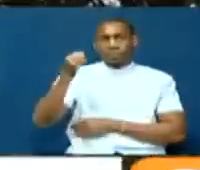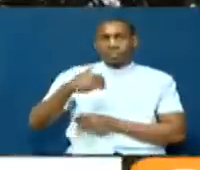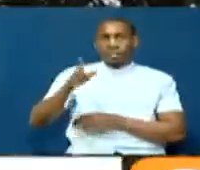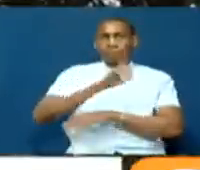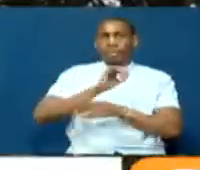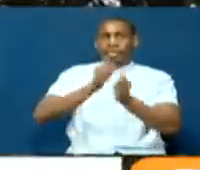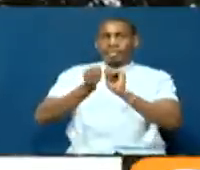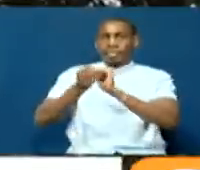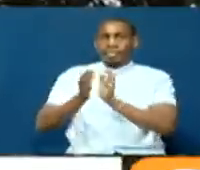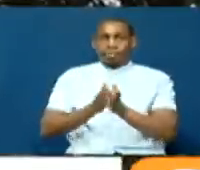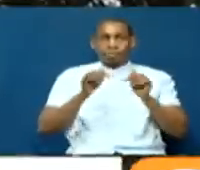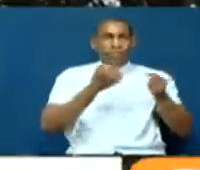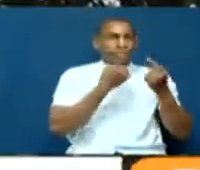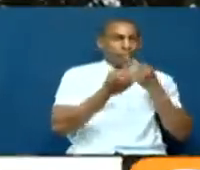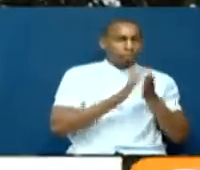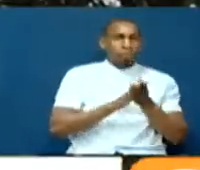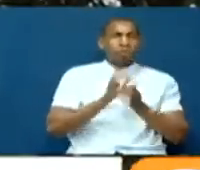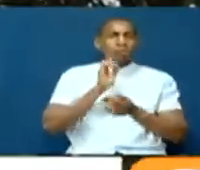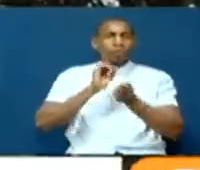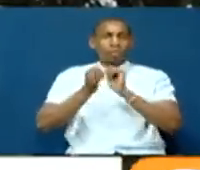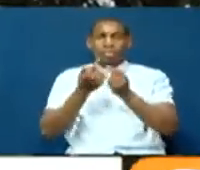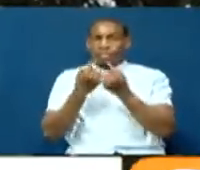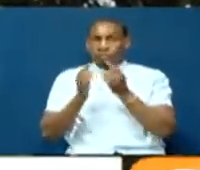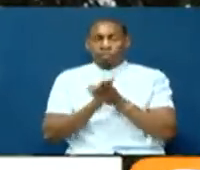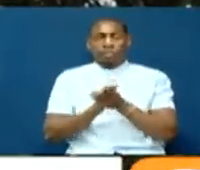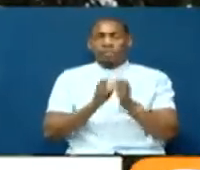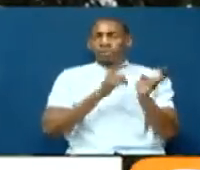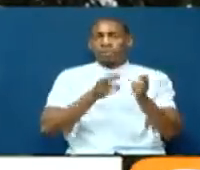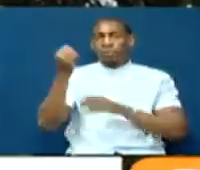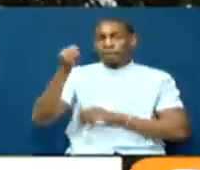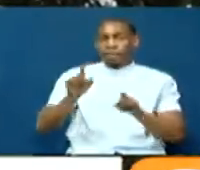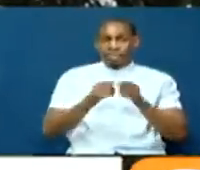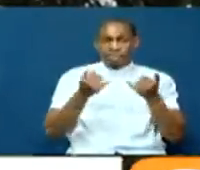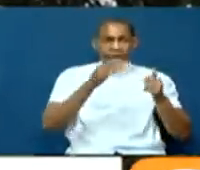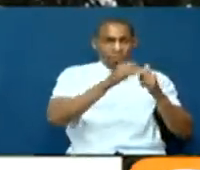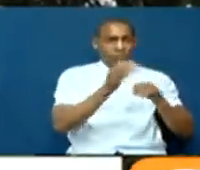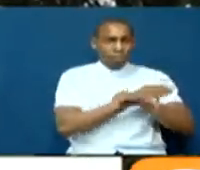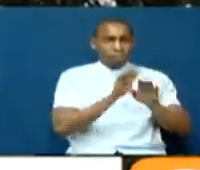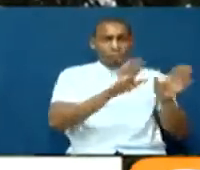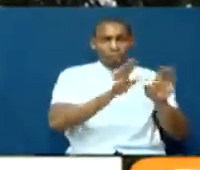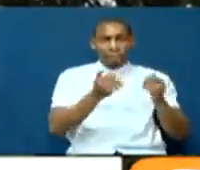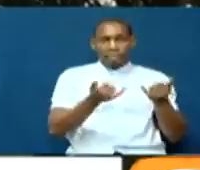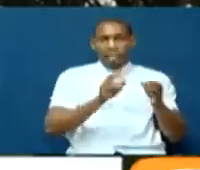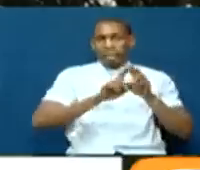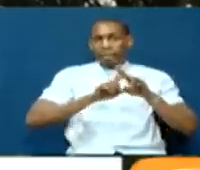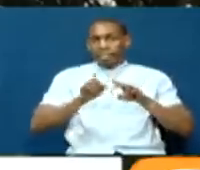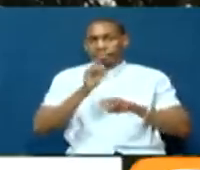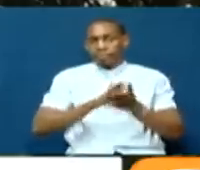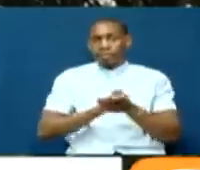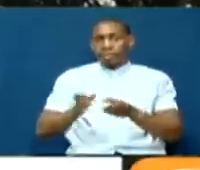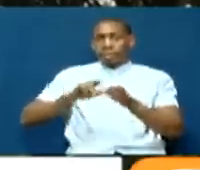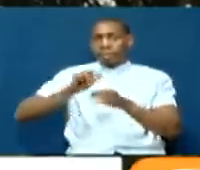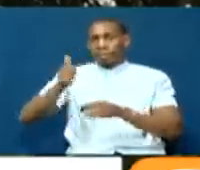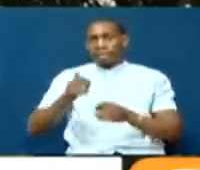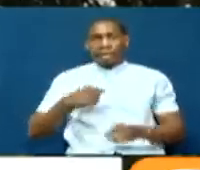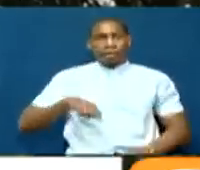siku labadilika. Leo naweza ongea hivi, kesho tuongee. Na hiyo ni kawaida ya siasa. Kama vile Sonko alikuwa Wiper na sahii ametoroka, ameenda kwingine.